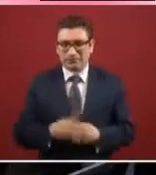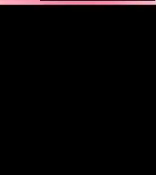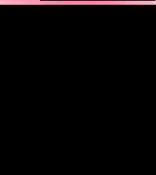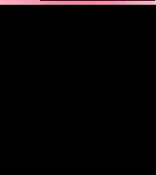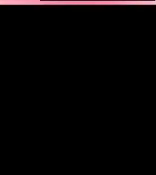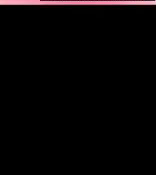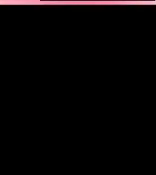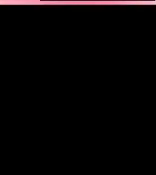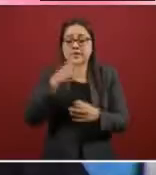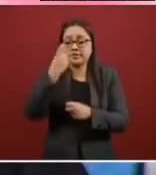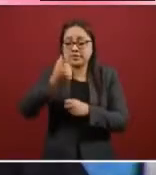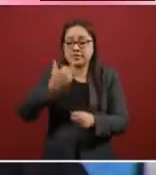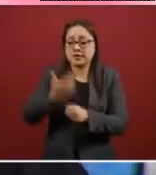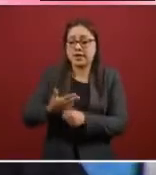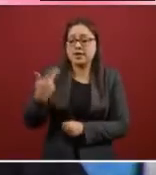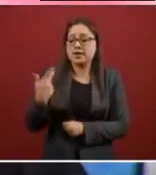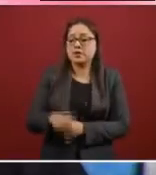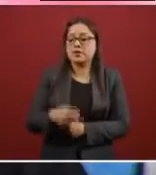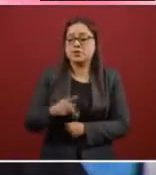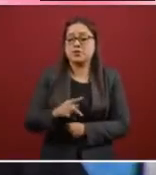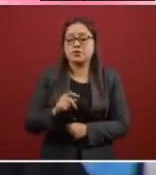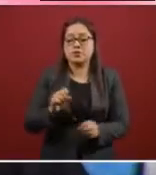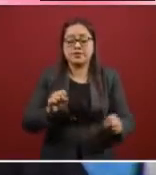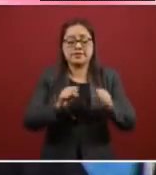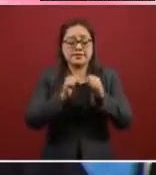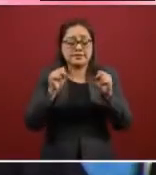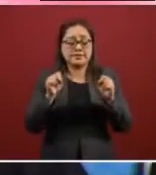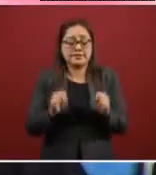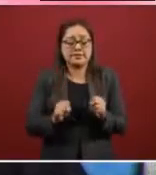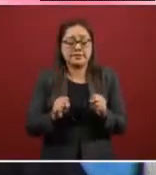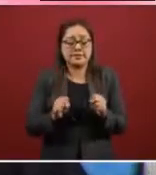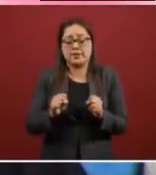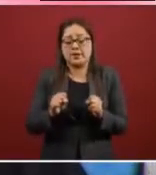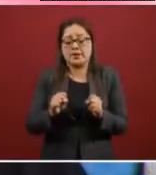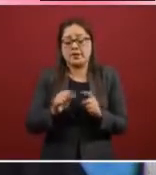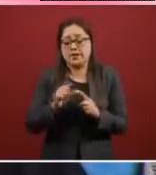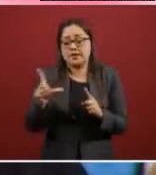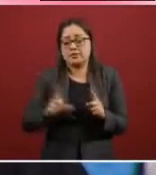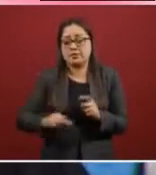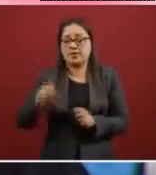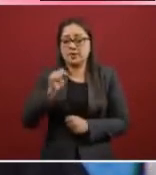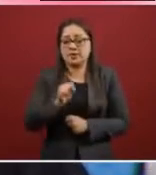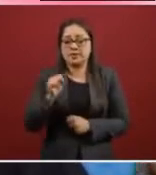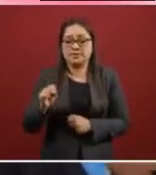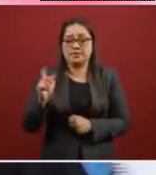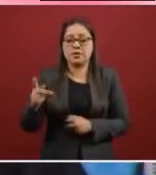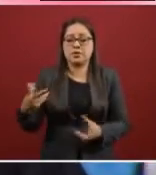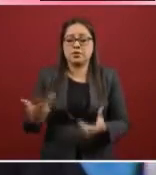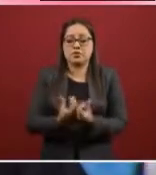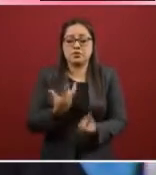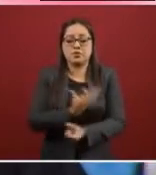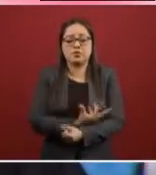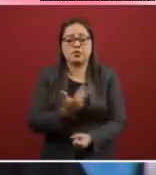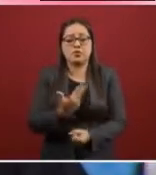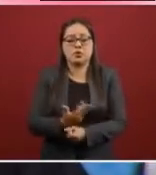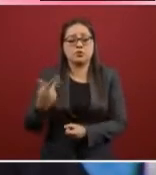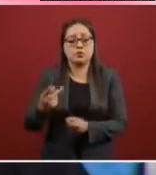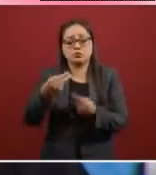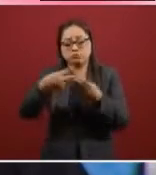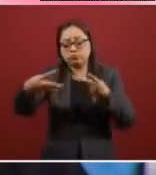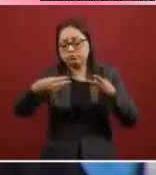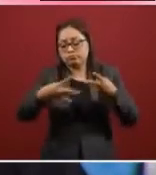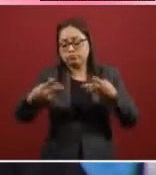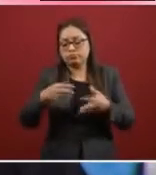¿Sí? Digo, el Sistema Nacional de Seguridad Pública a coordinar okay. Su